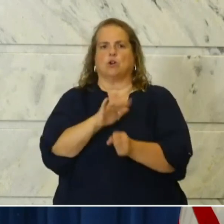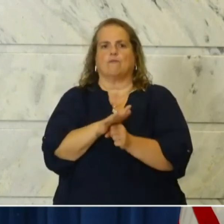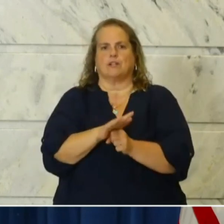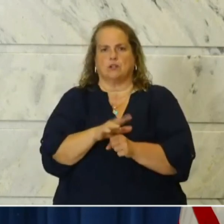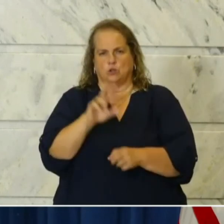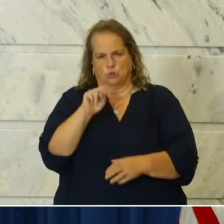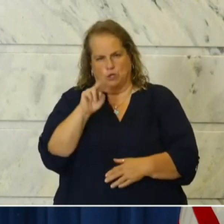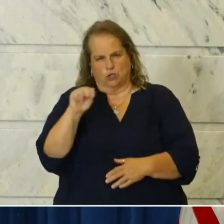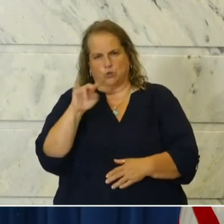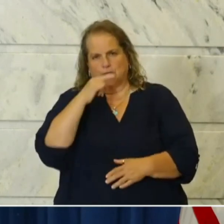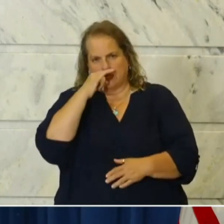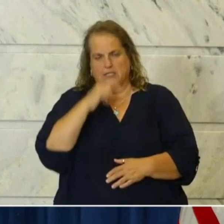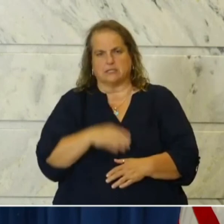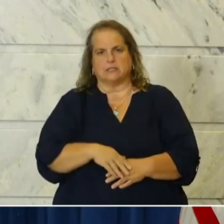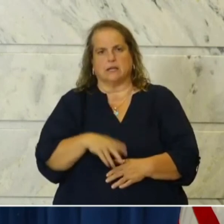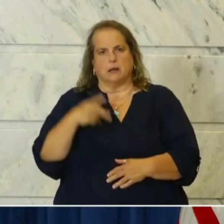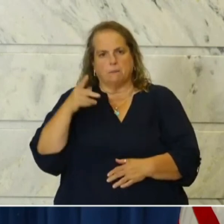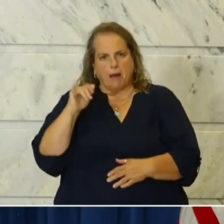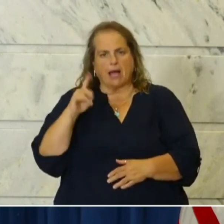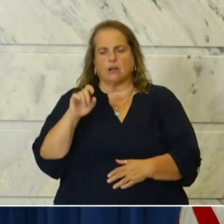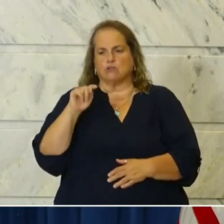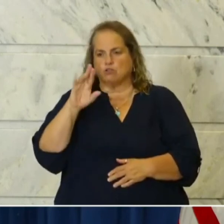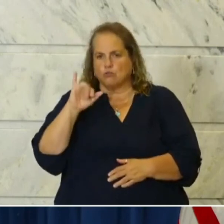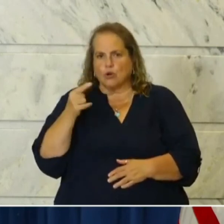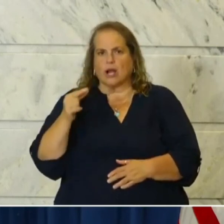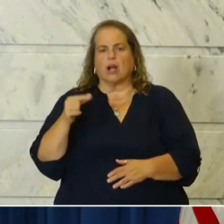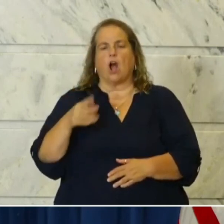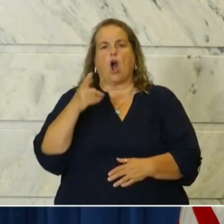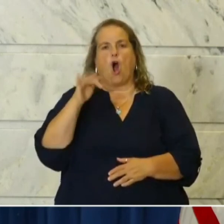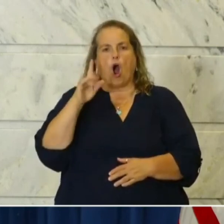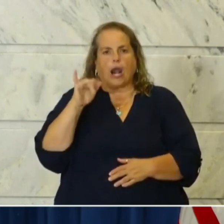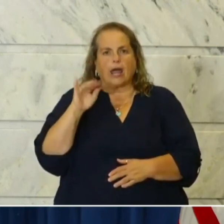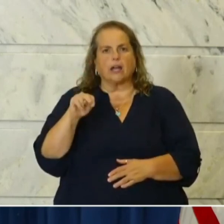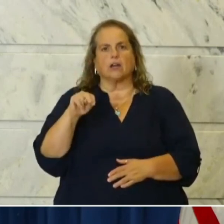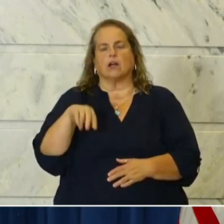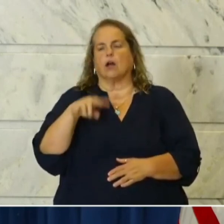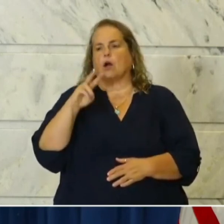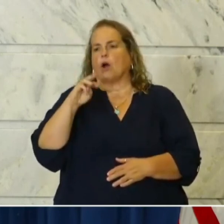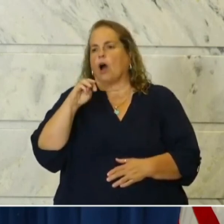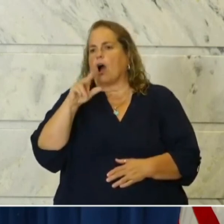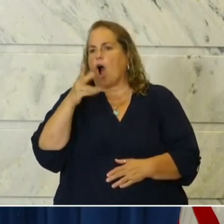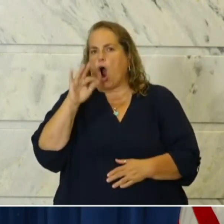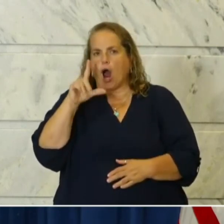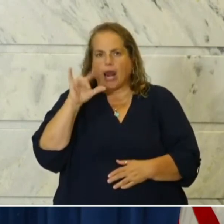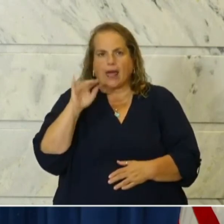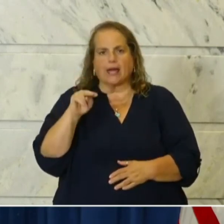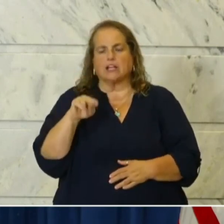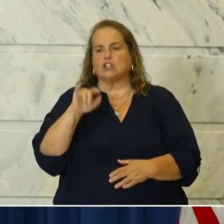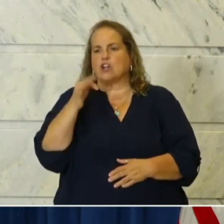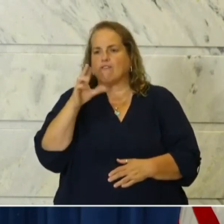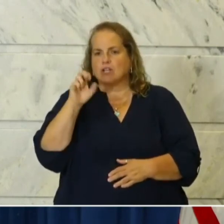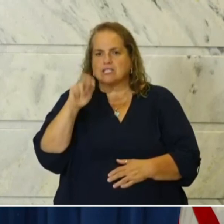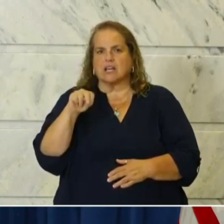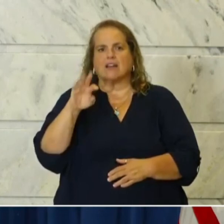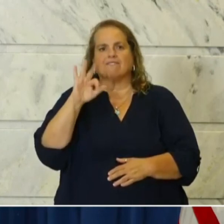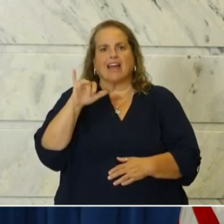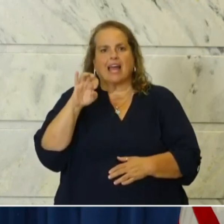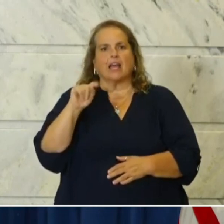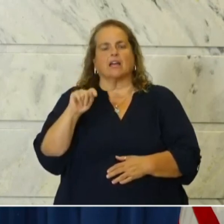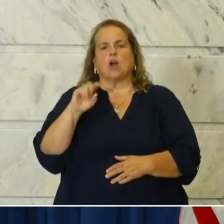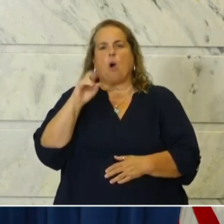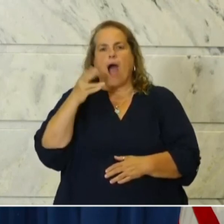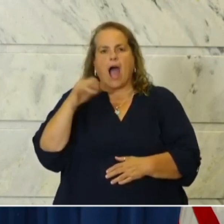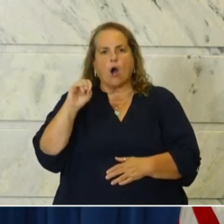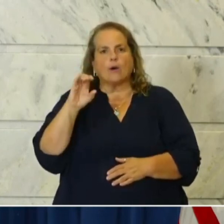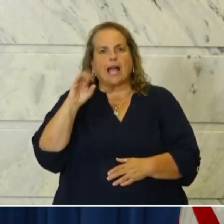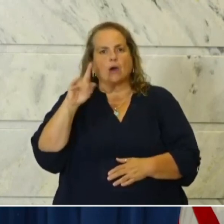22. Pike, Trigg, Harlan, Monroe, Hardin, Jefferson, Fayette, Warren, Ohio counties, all